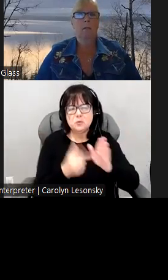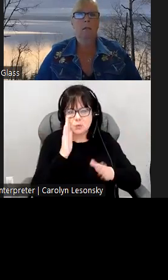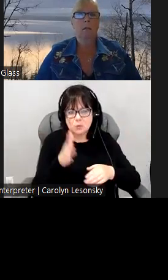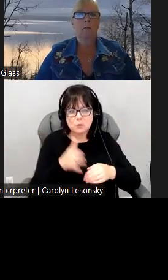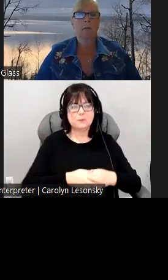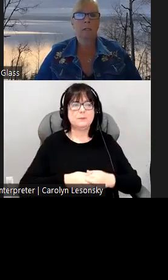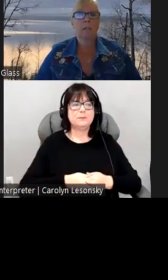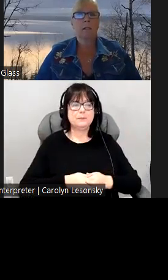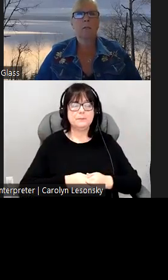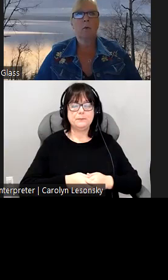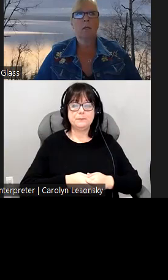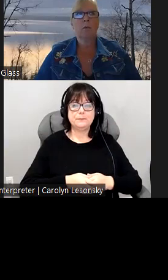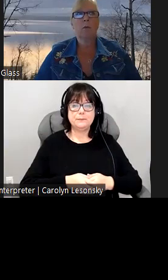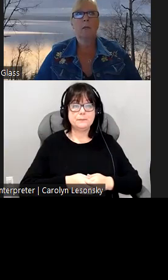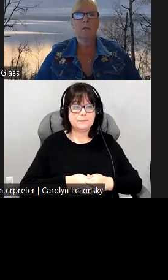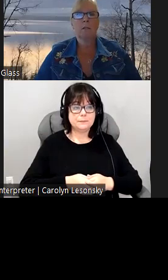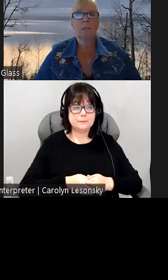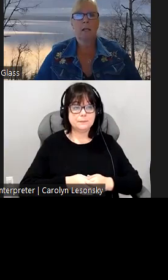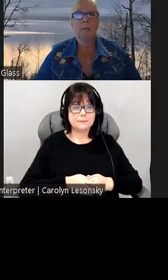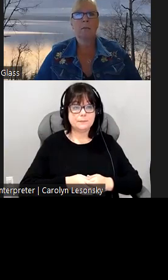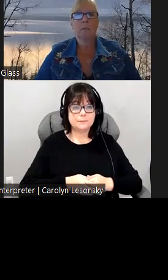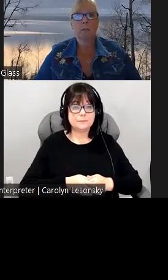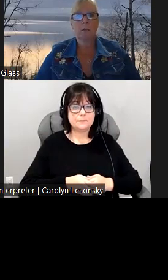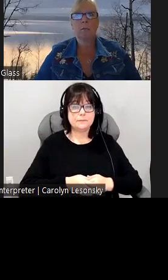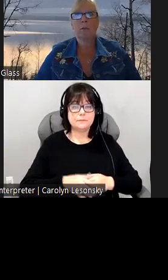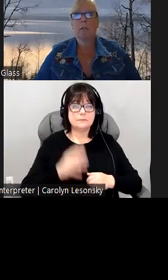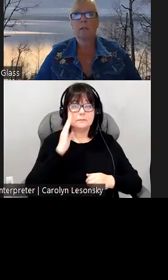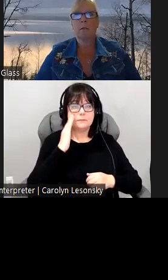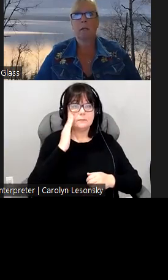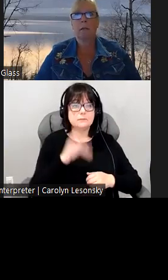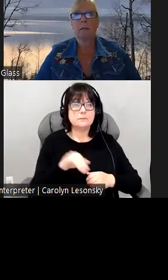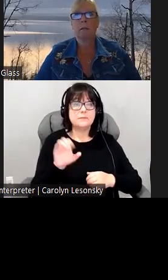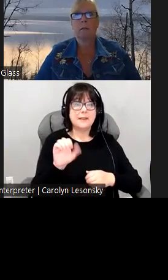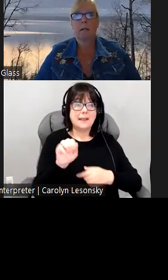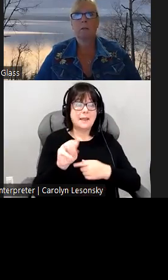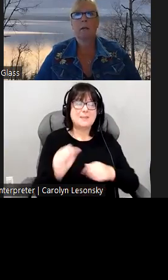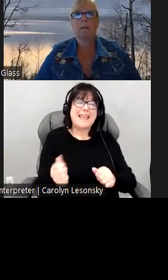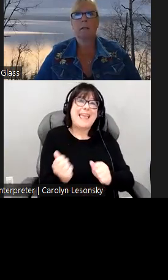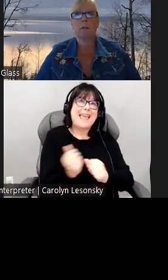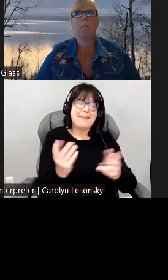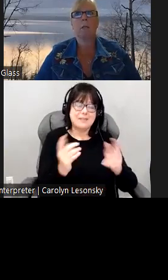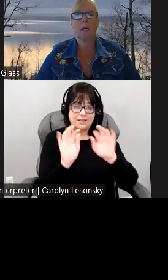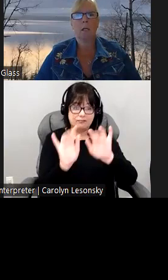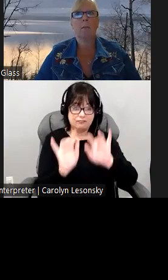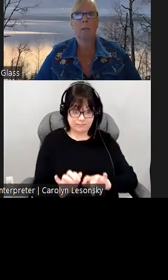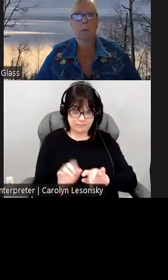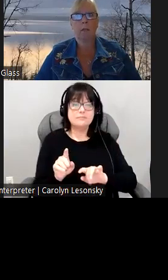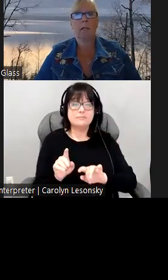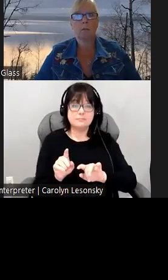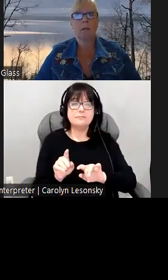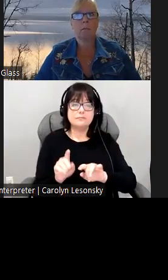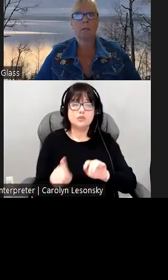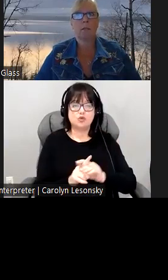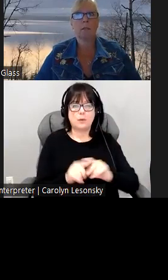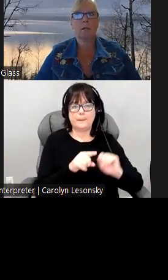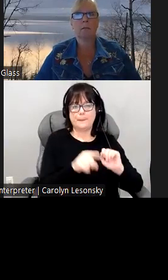And every single data point you enter into CAMS appears on report 61. That's why it's such a big one, and that's why